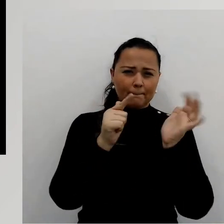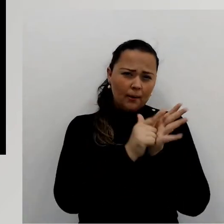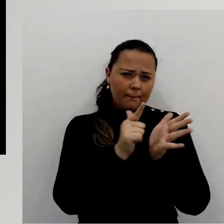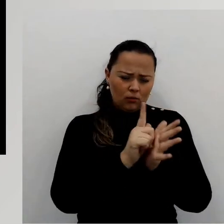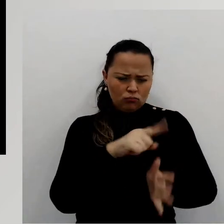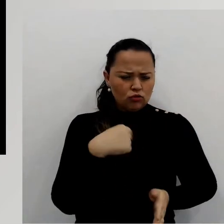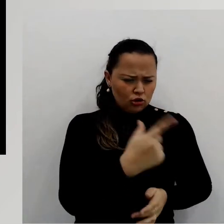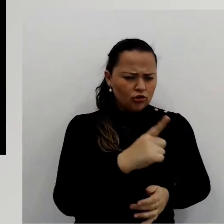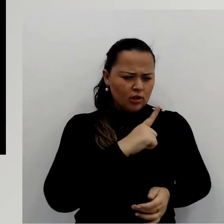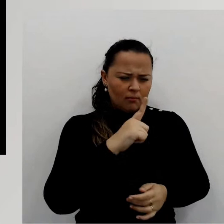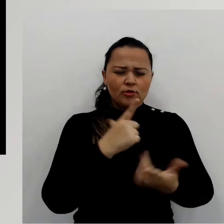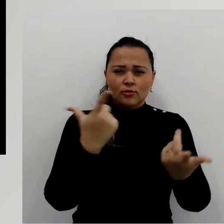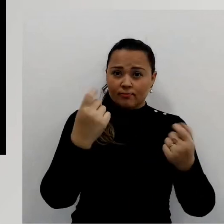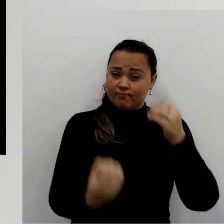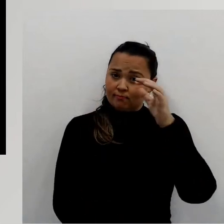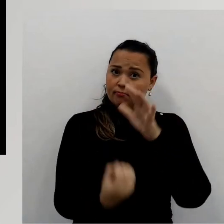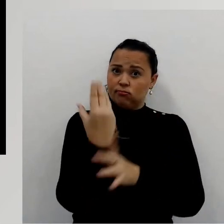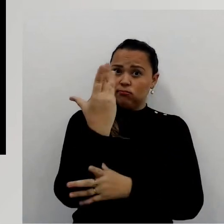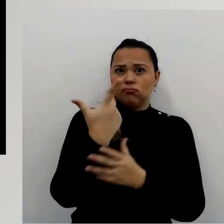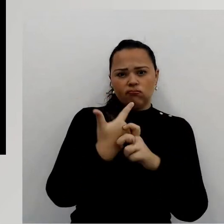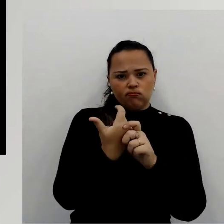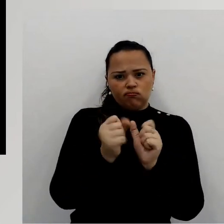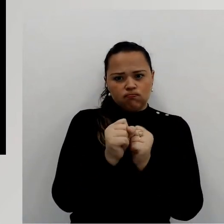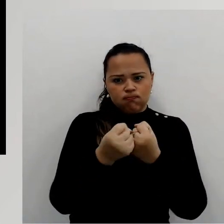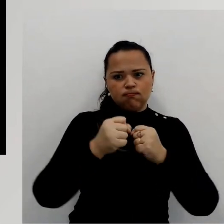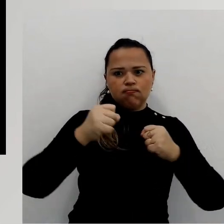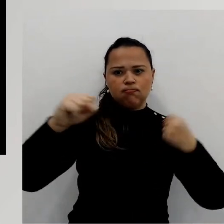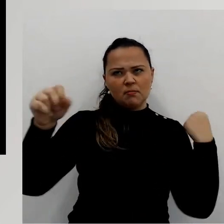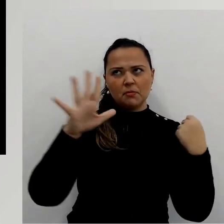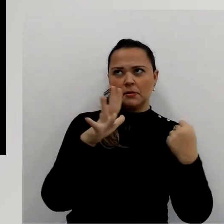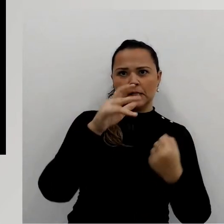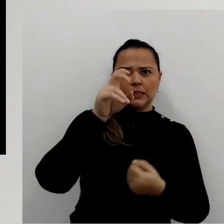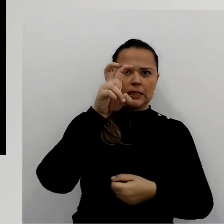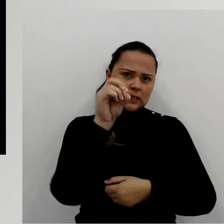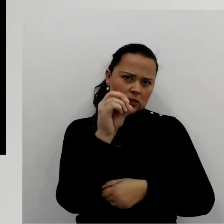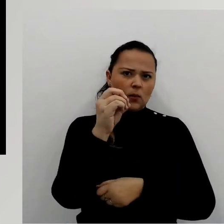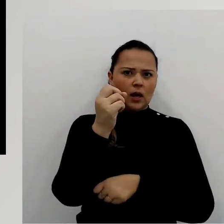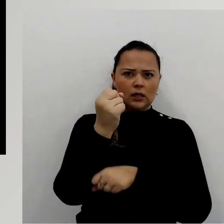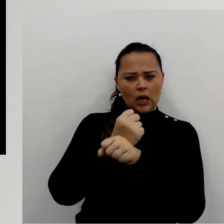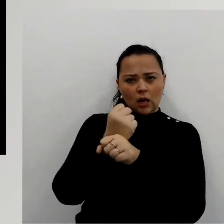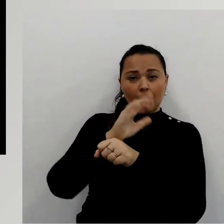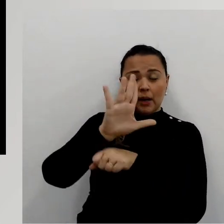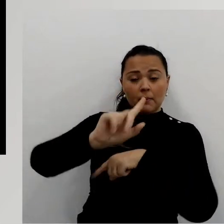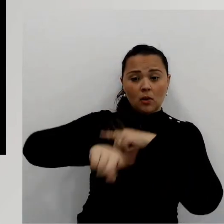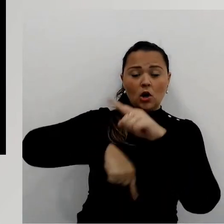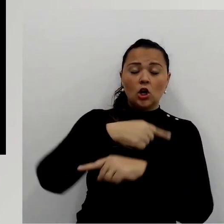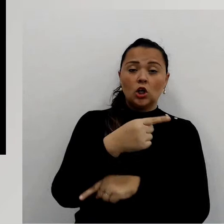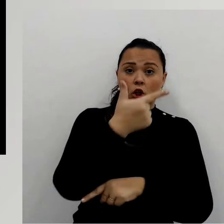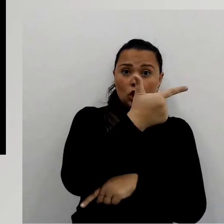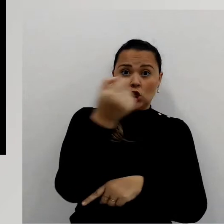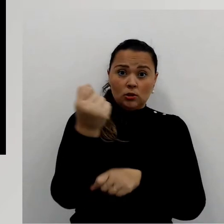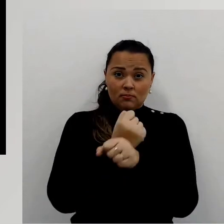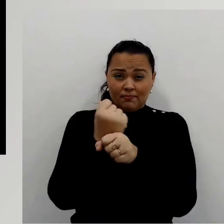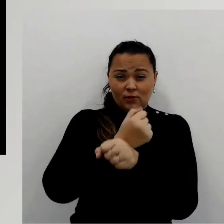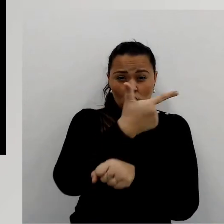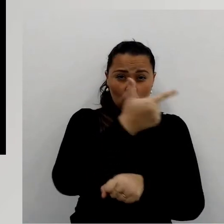the 1950s, but by the time we got to 2000, as we went electronic, it started to decline.